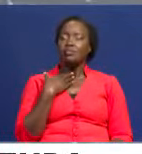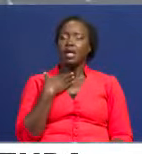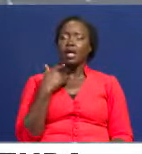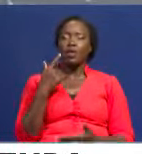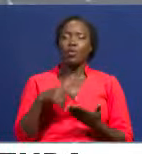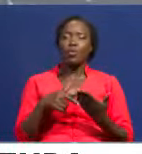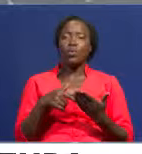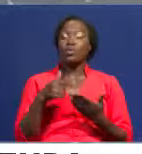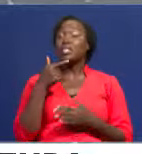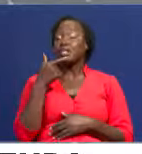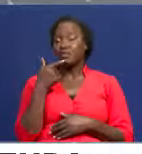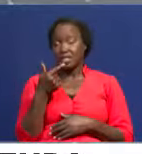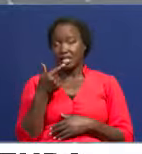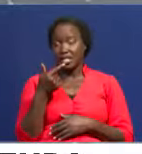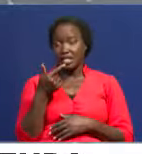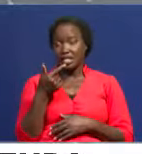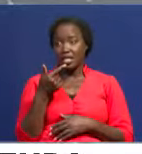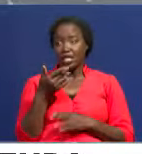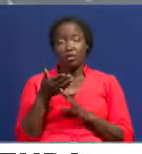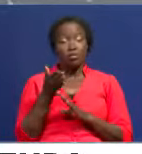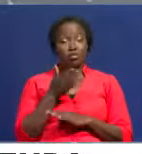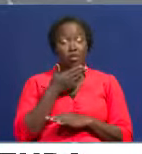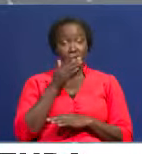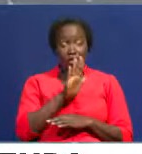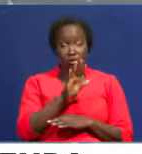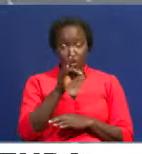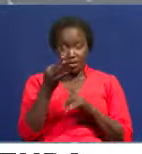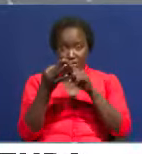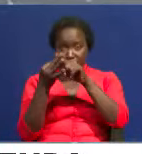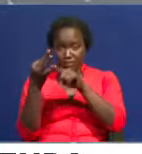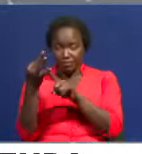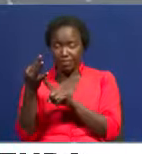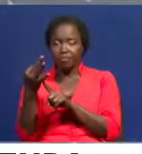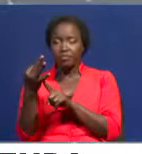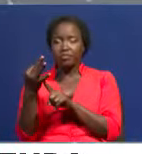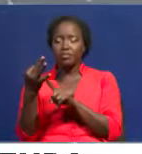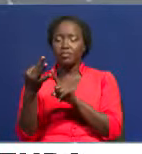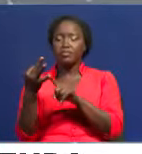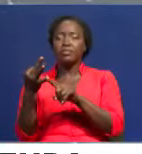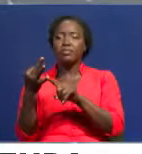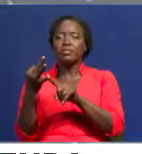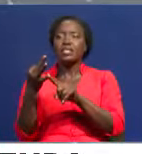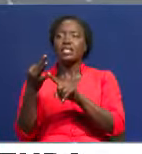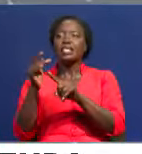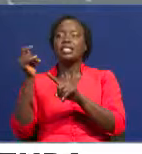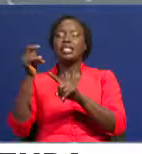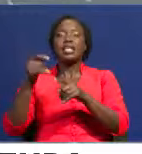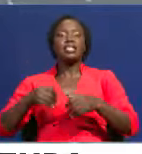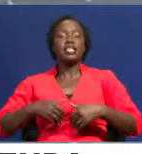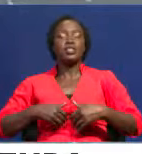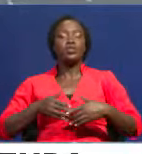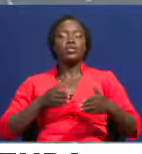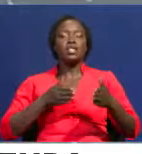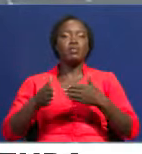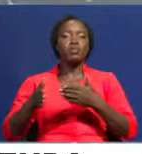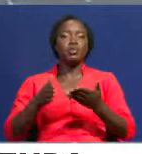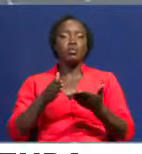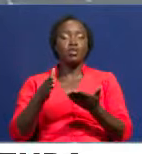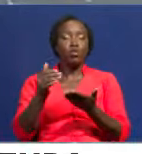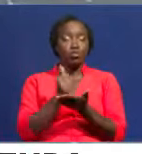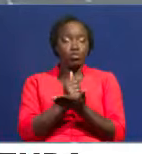my brothers have just said. Before I come to your question, three areas. We have Kenya Youth Employment Opportunities